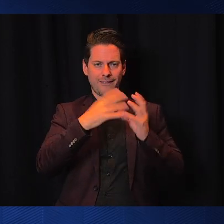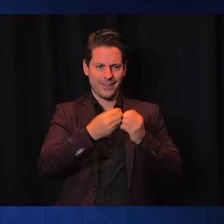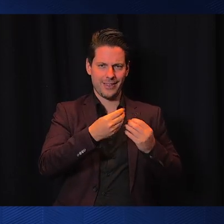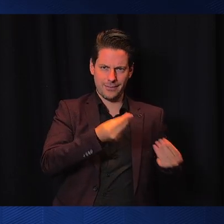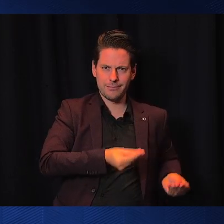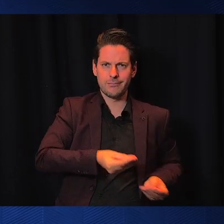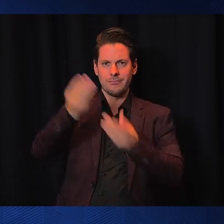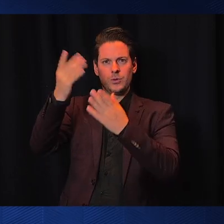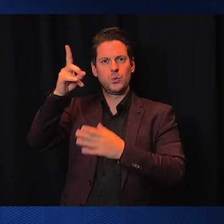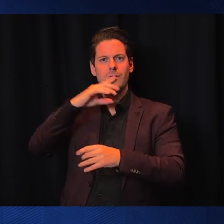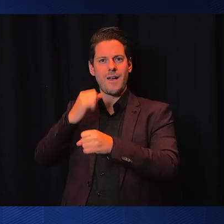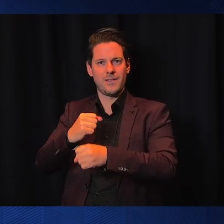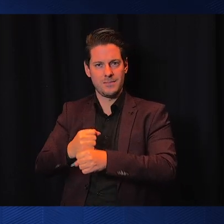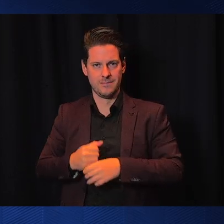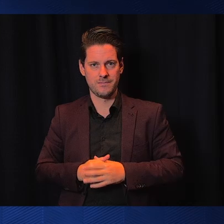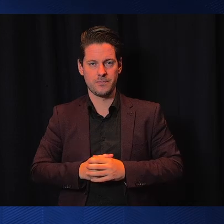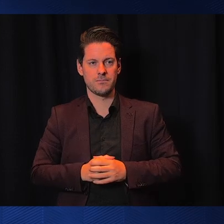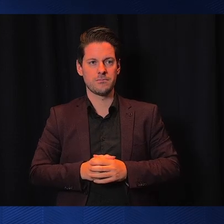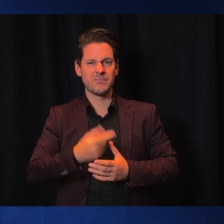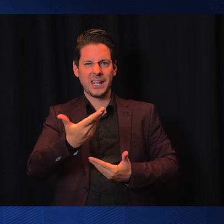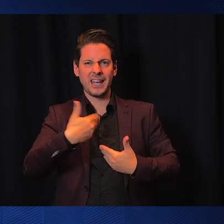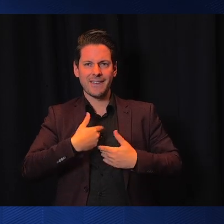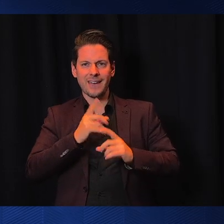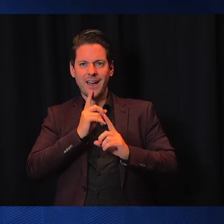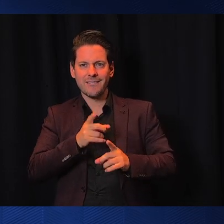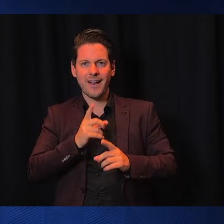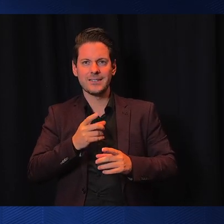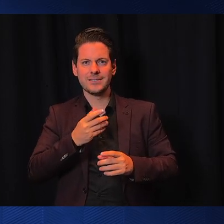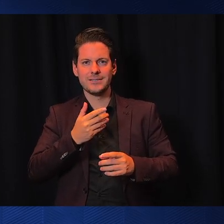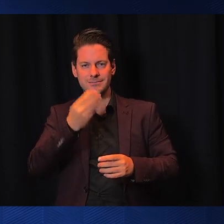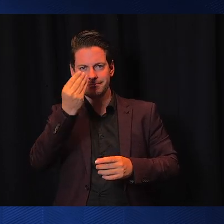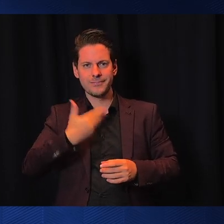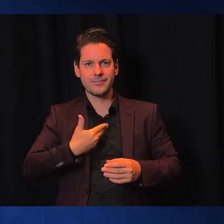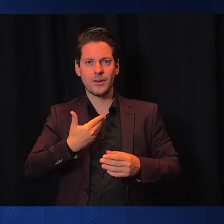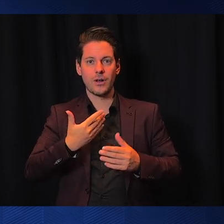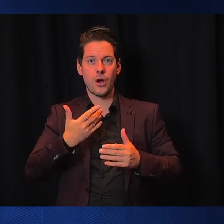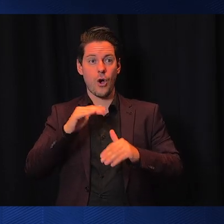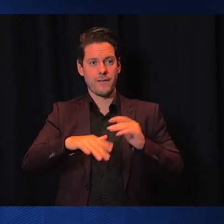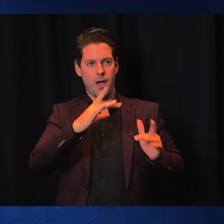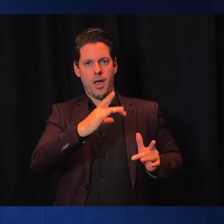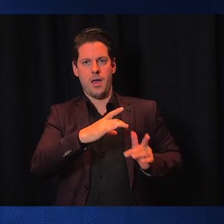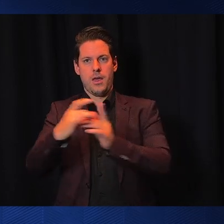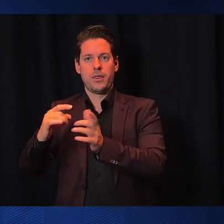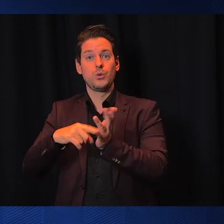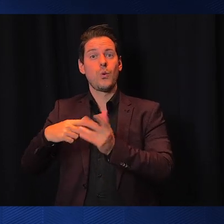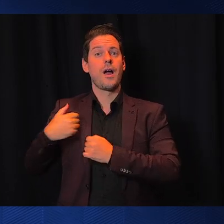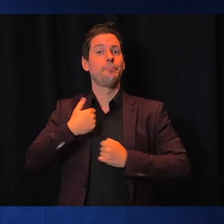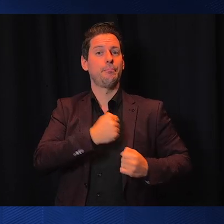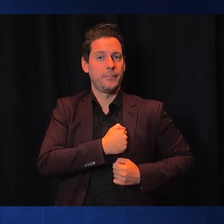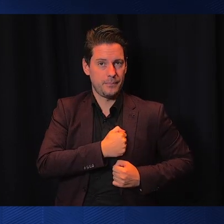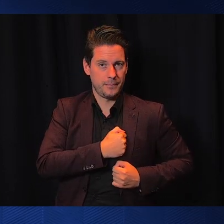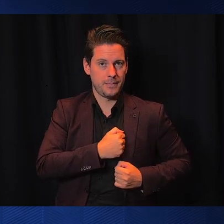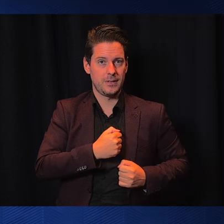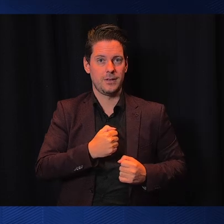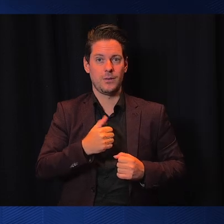advice could you give for the engagement with military actors